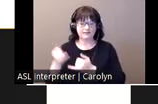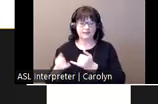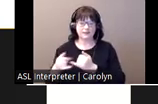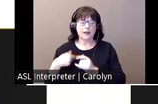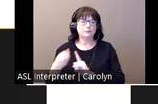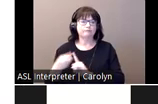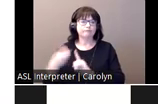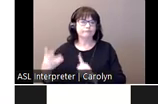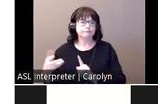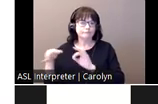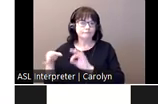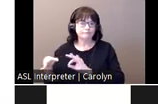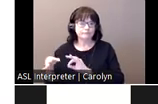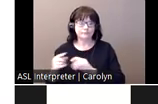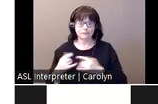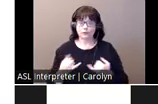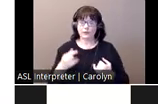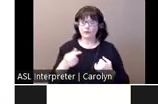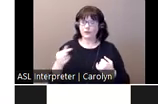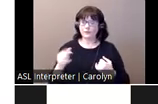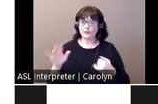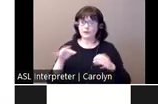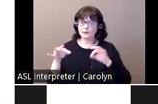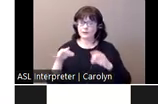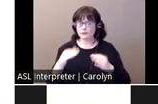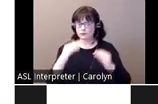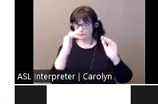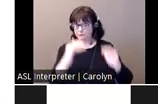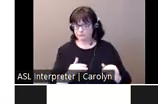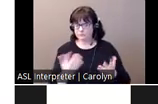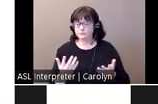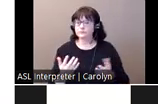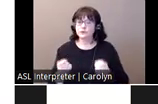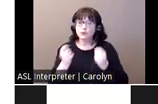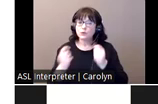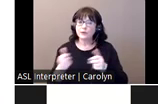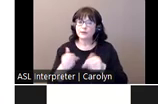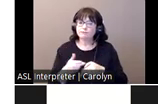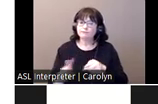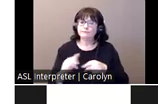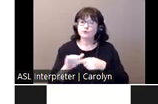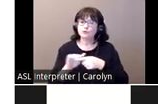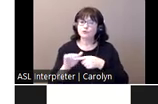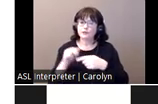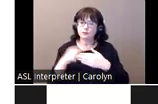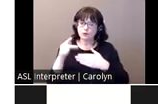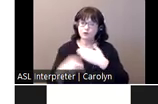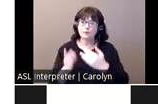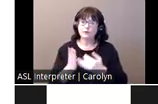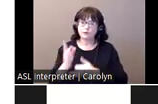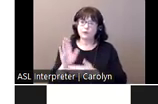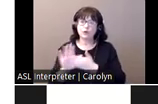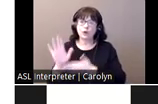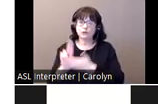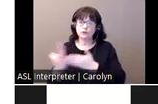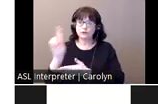But here's the government's definition. Micro-credentials are rapid training programs offered by post-secondary educational